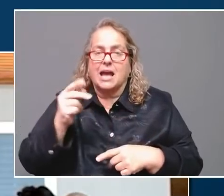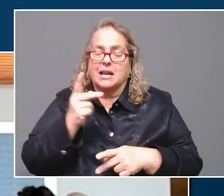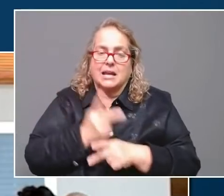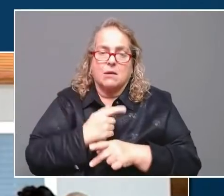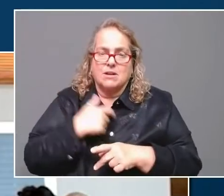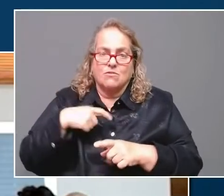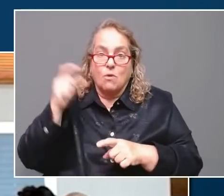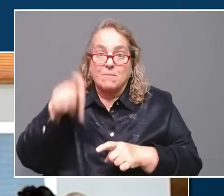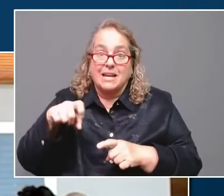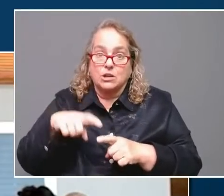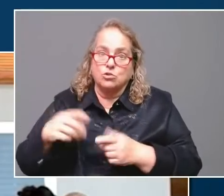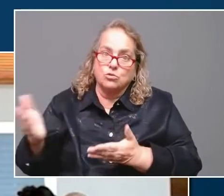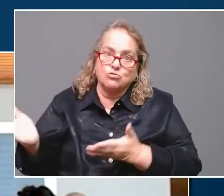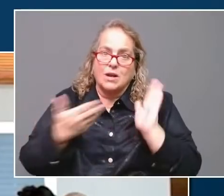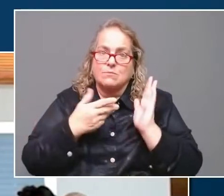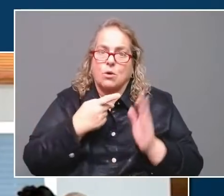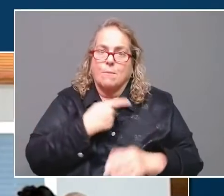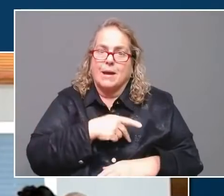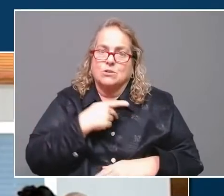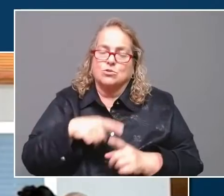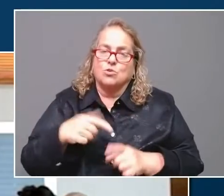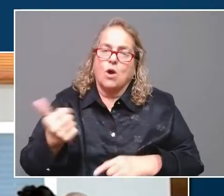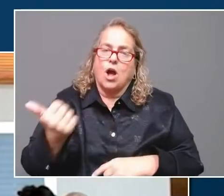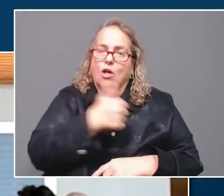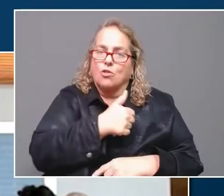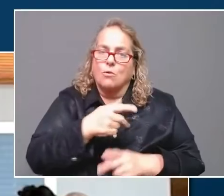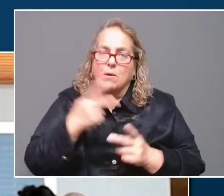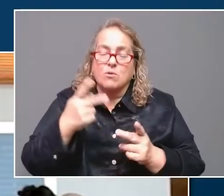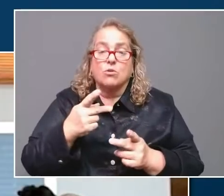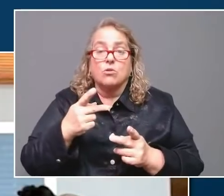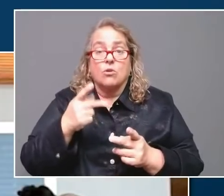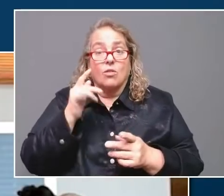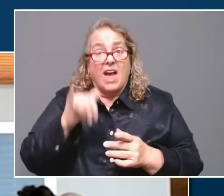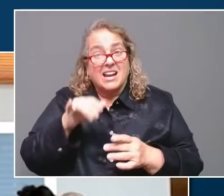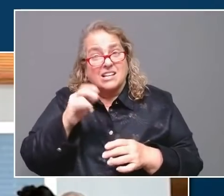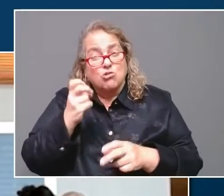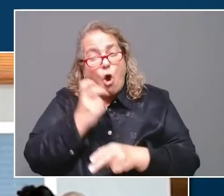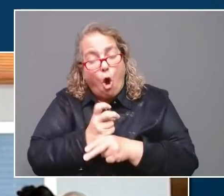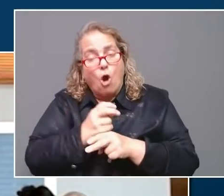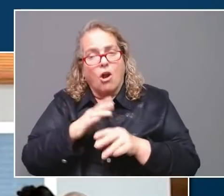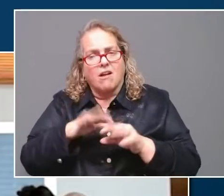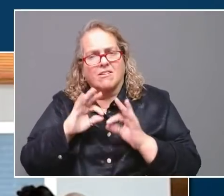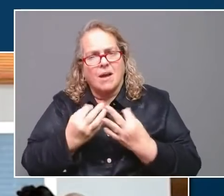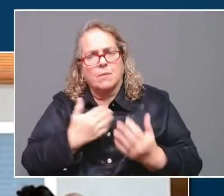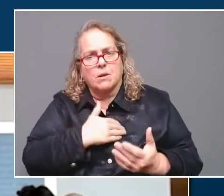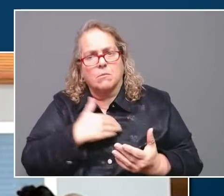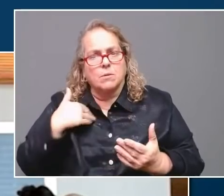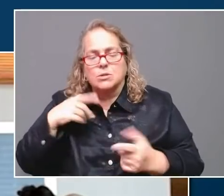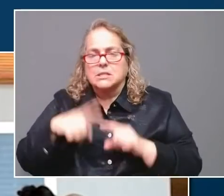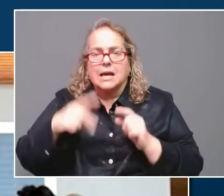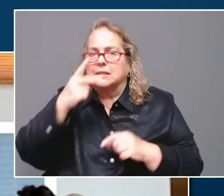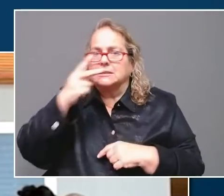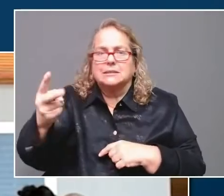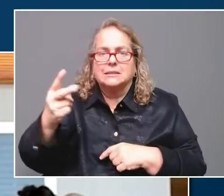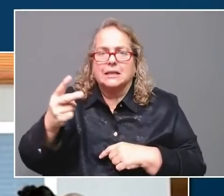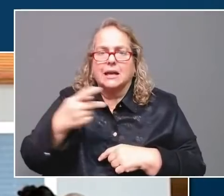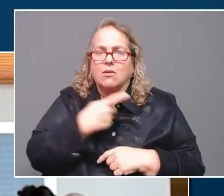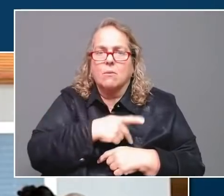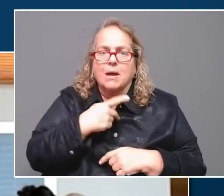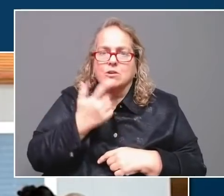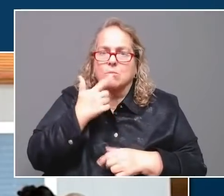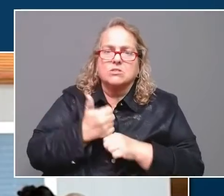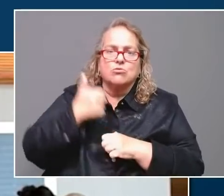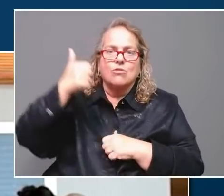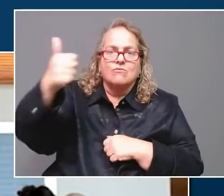puts a strain on the family members, the friends of patients, in order to visit the patients